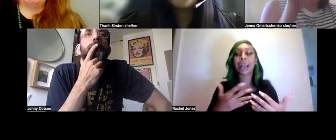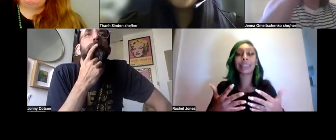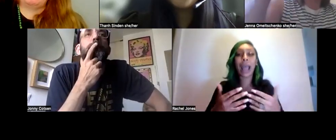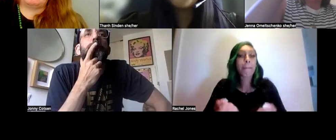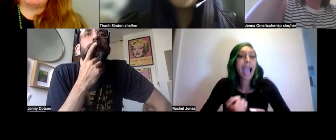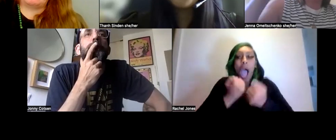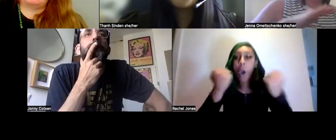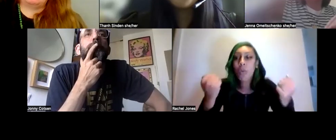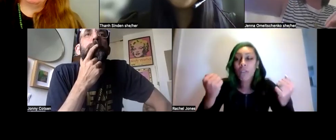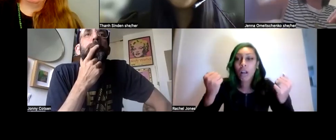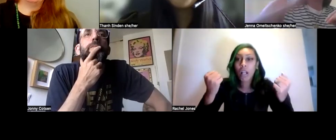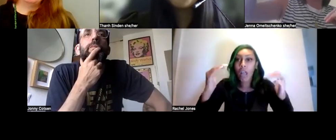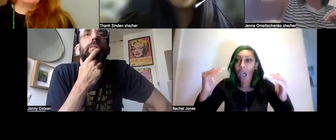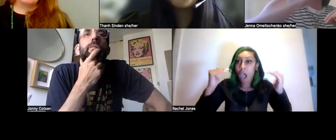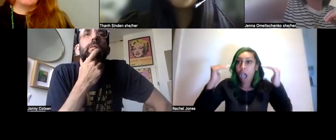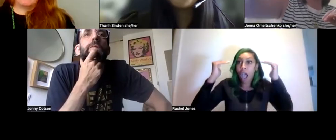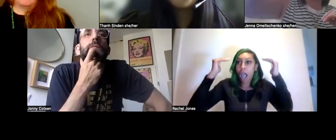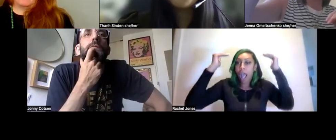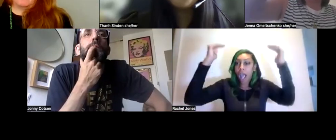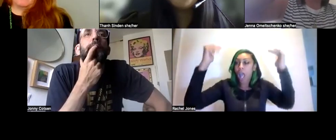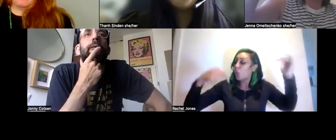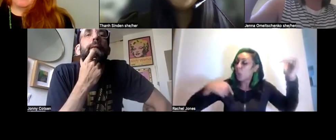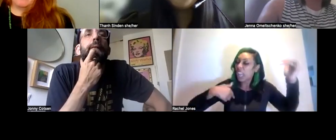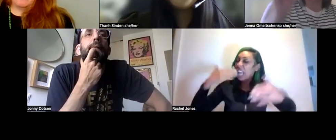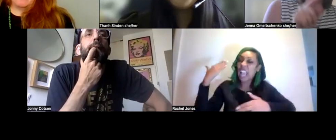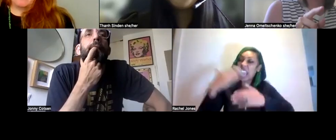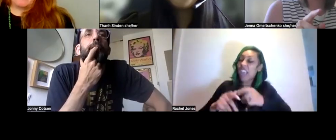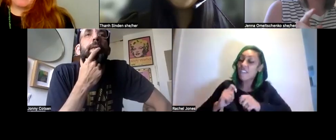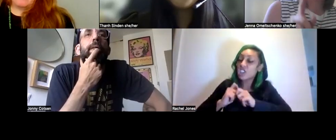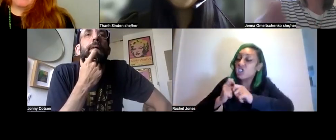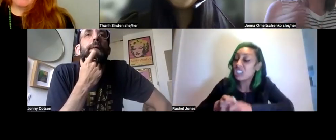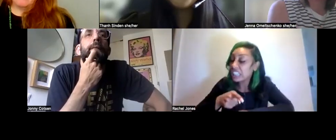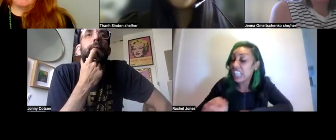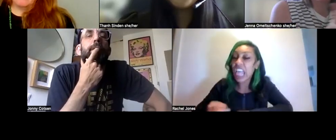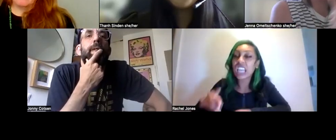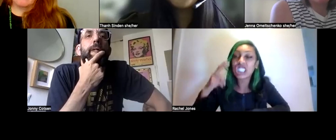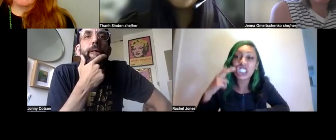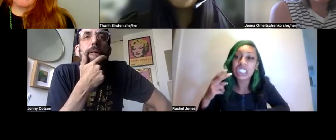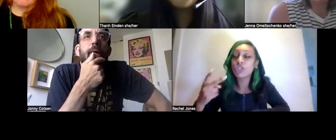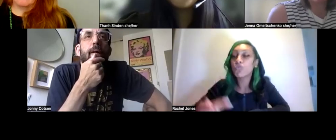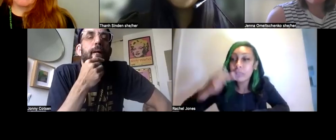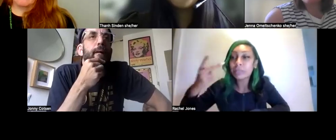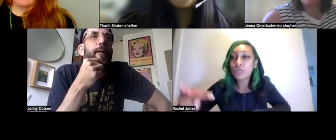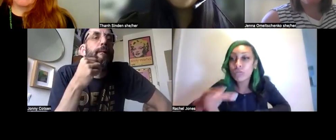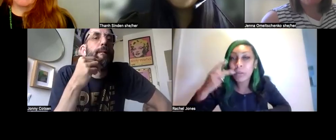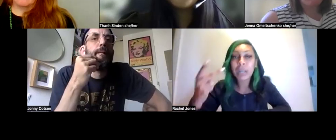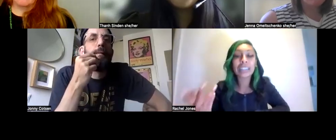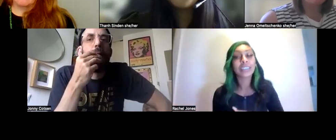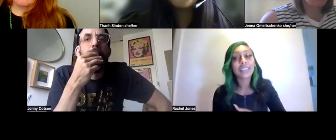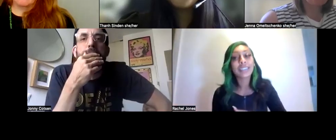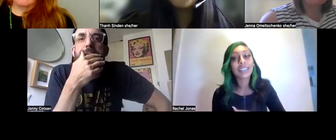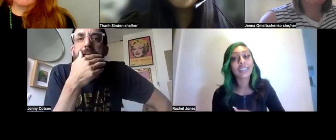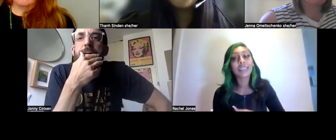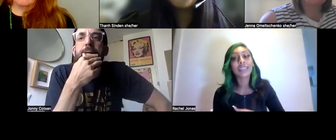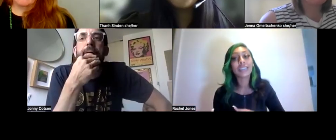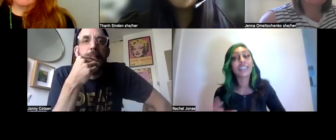however high we get in that kind of hierarchy that everyone's talking about, if we get to the top, we won't replicate those behaviours. So it's